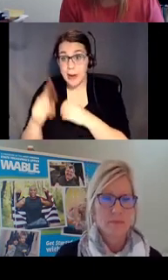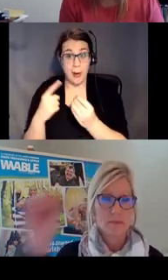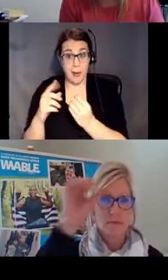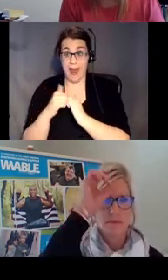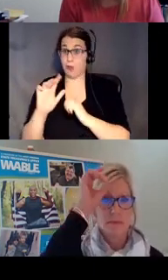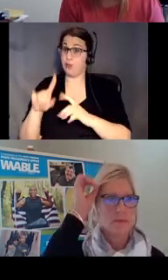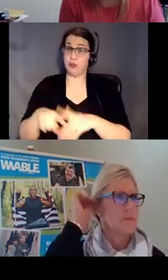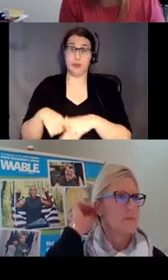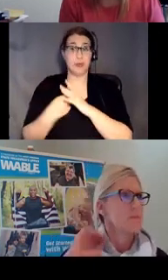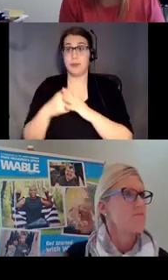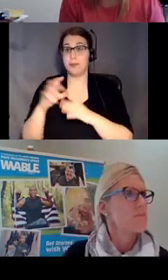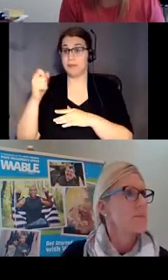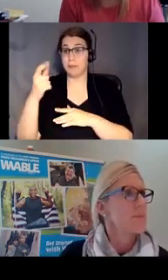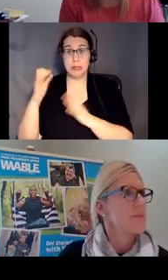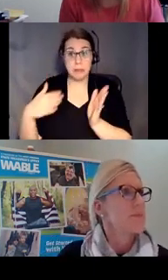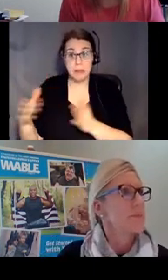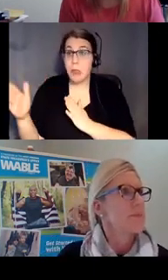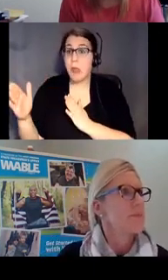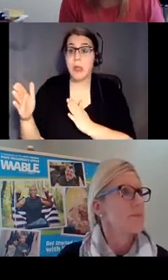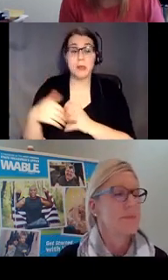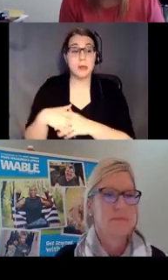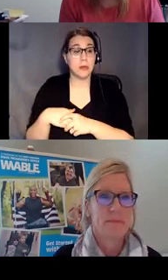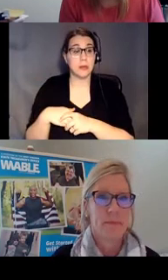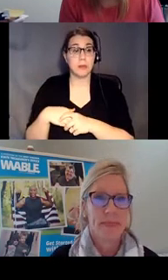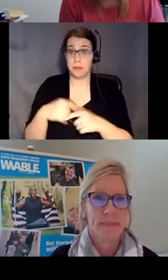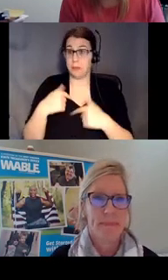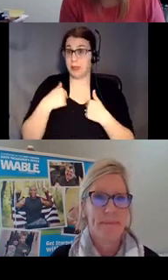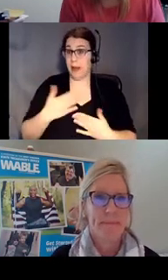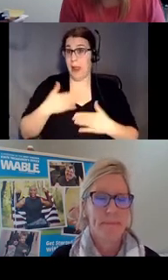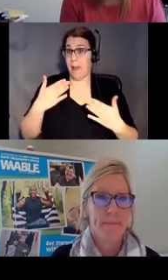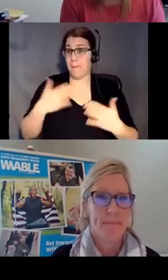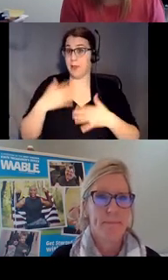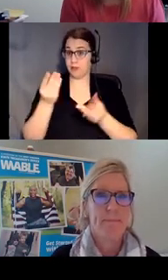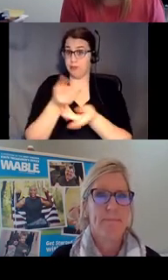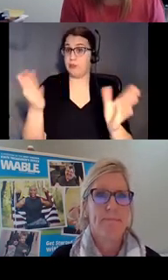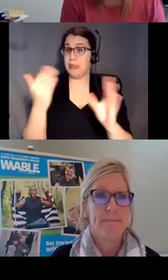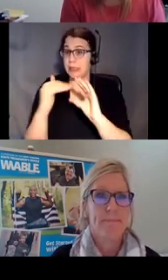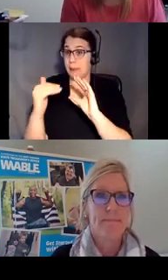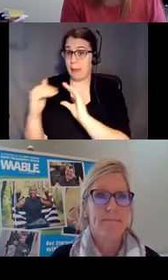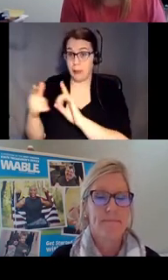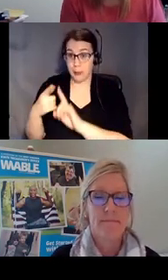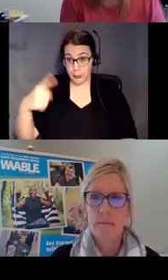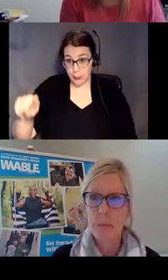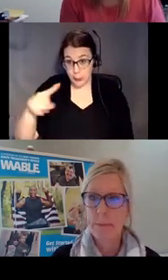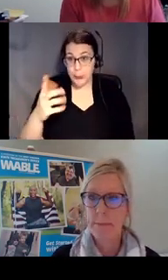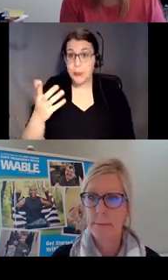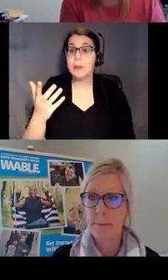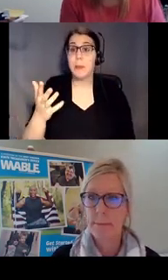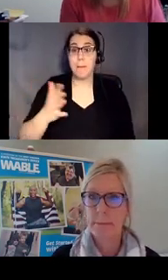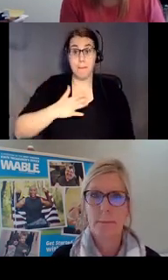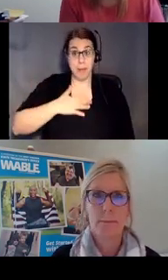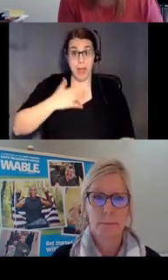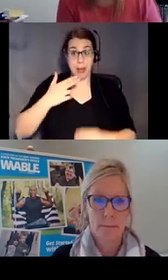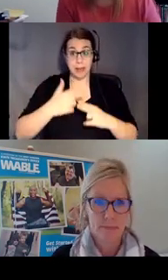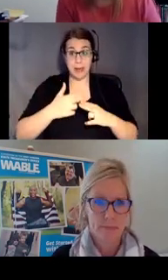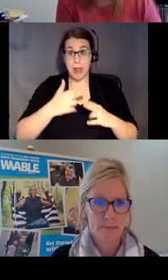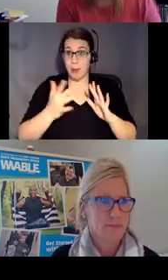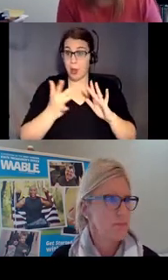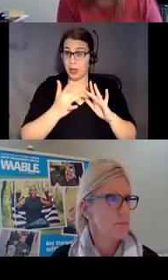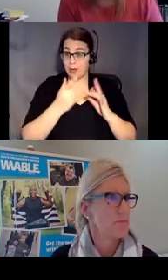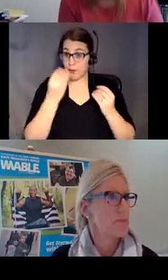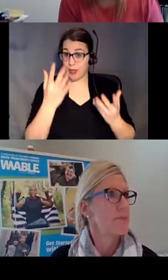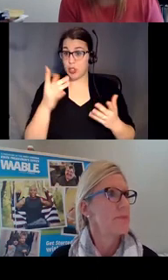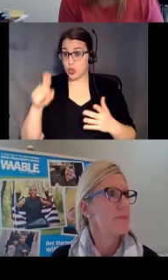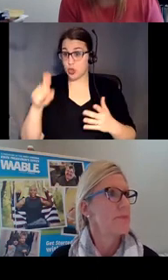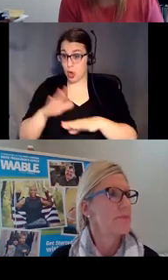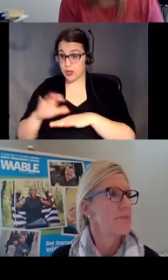more easily, and I will be happy to provide those via email. My contact information should be making its way to the chat